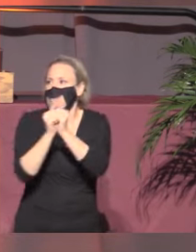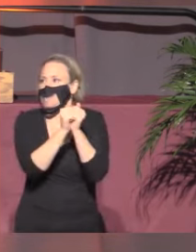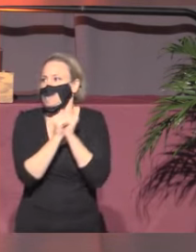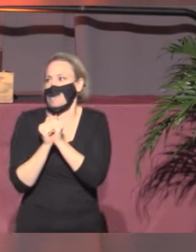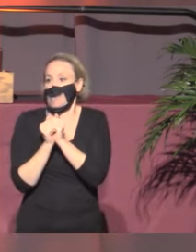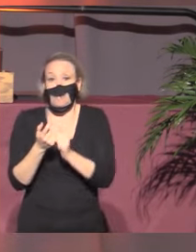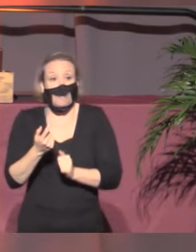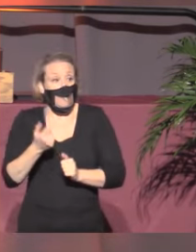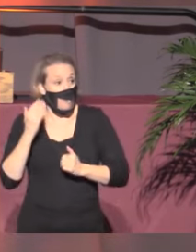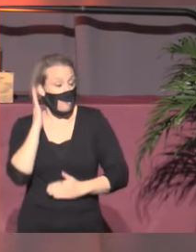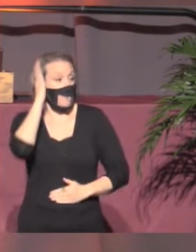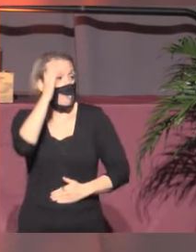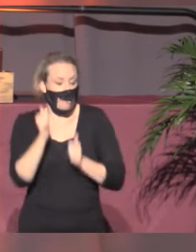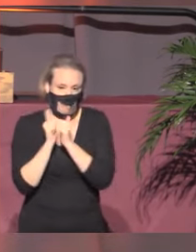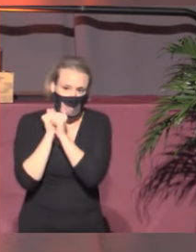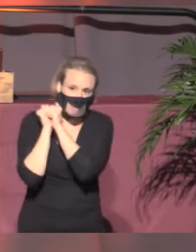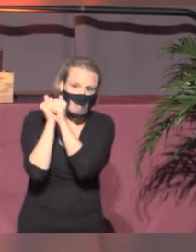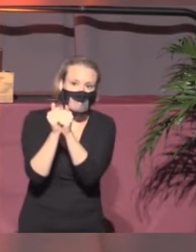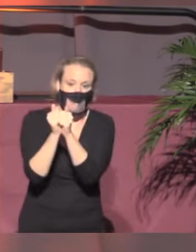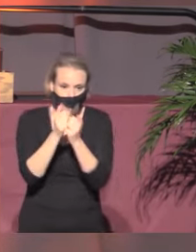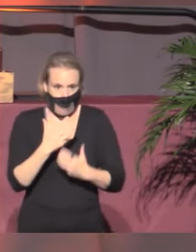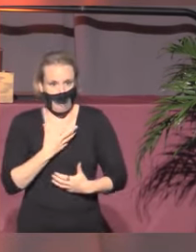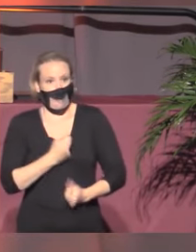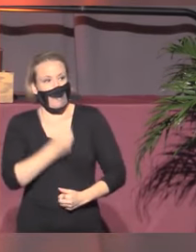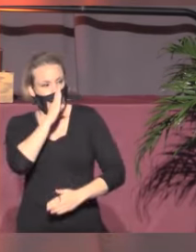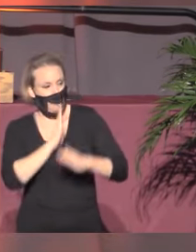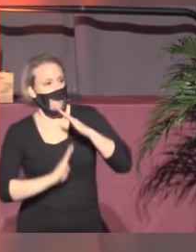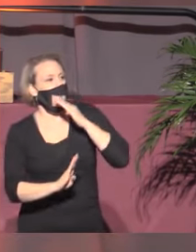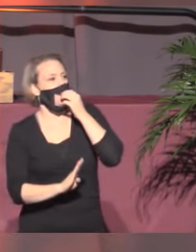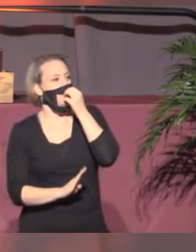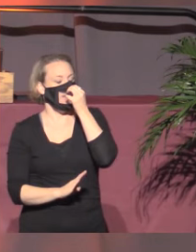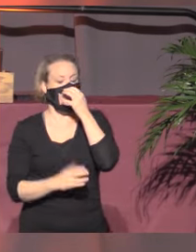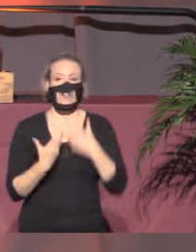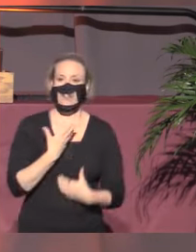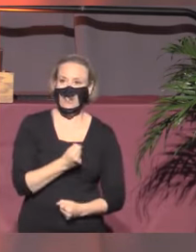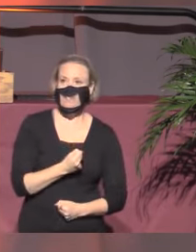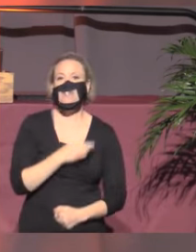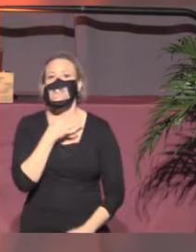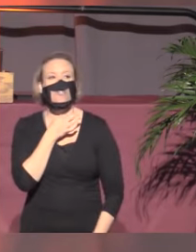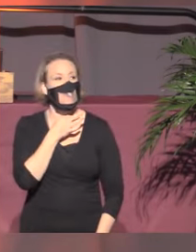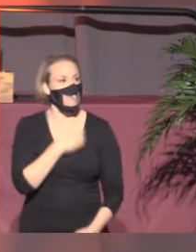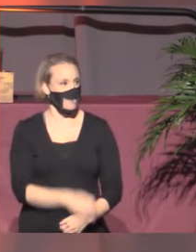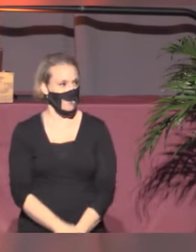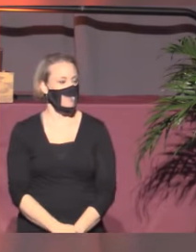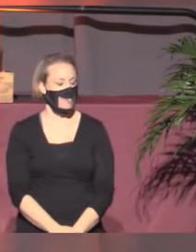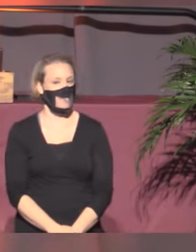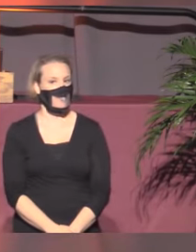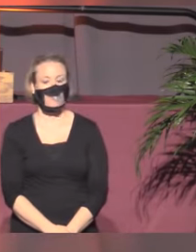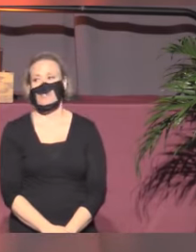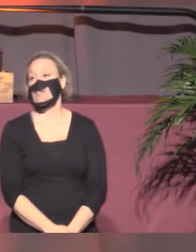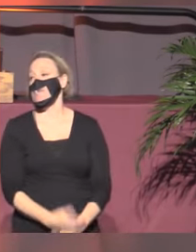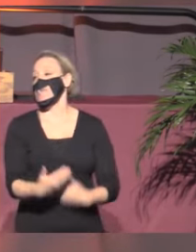together with courage and humility, confidence and curiosity. Even though